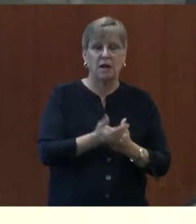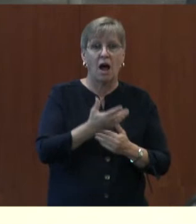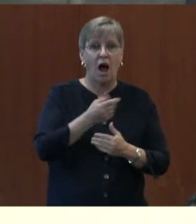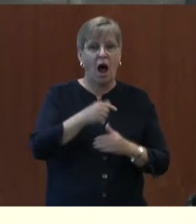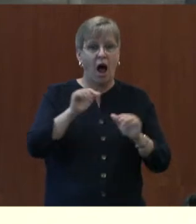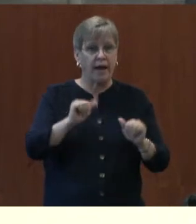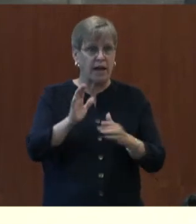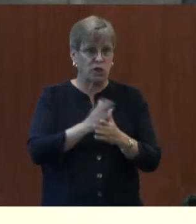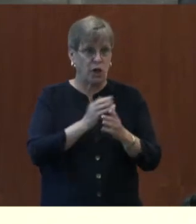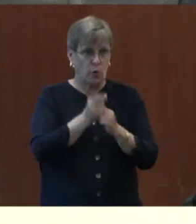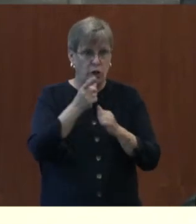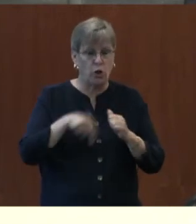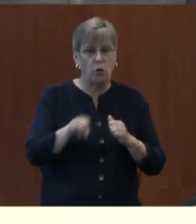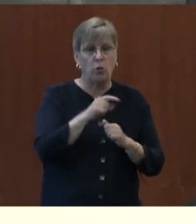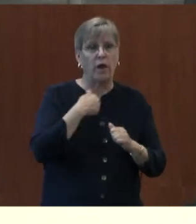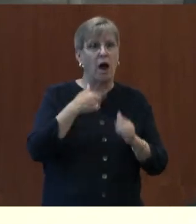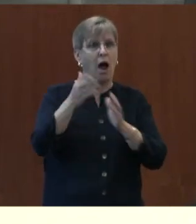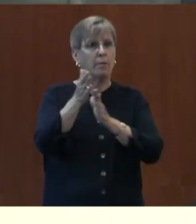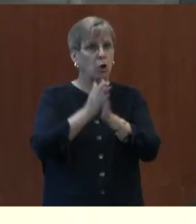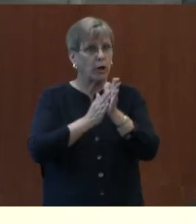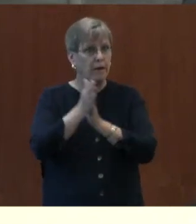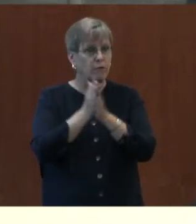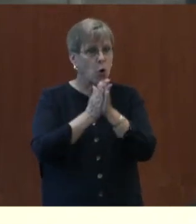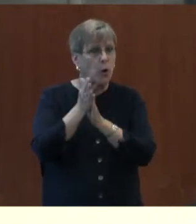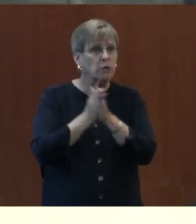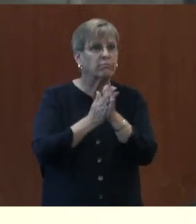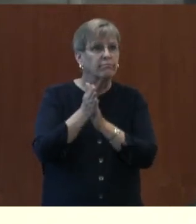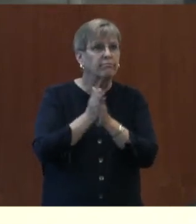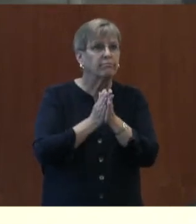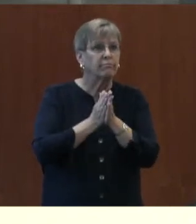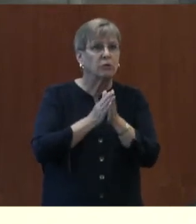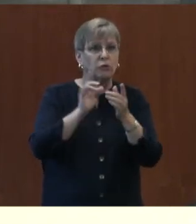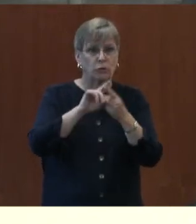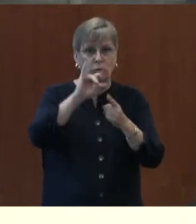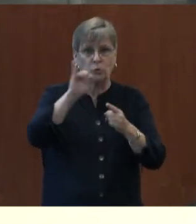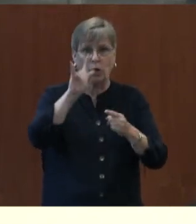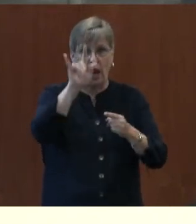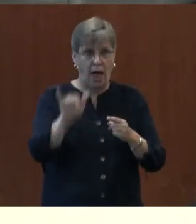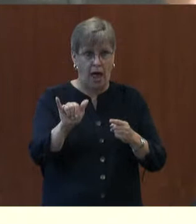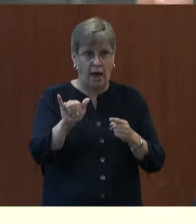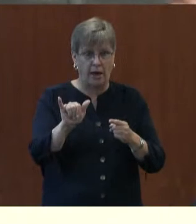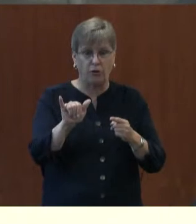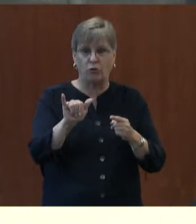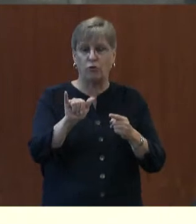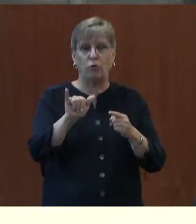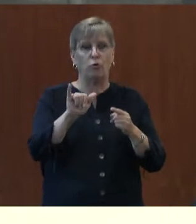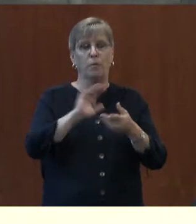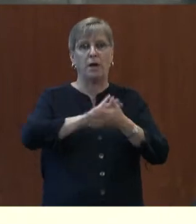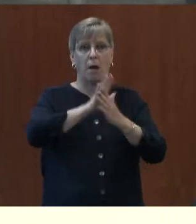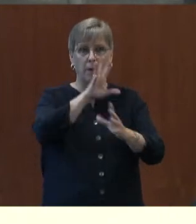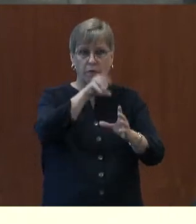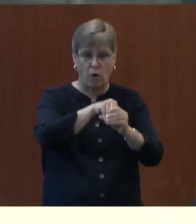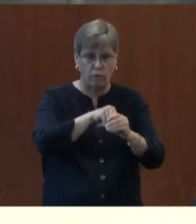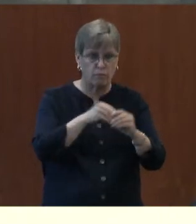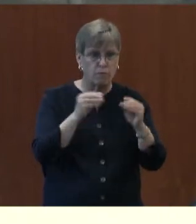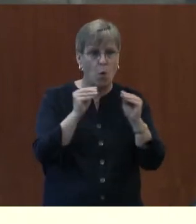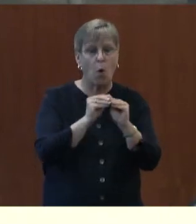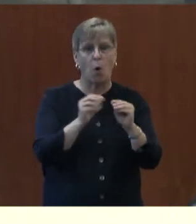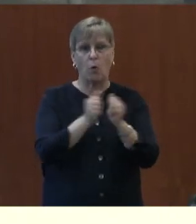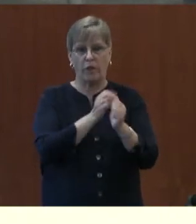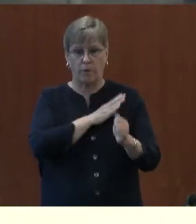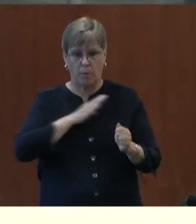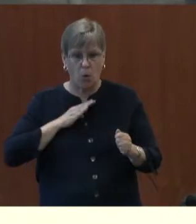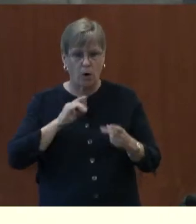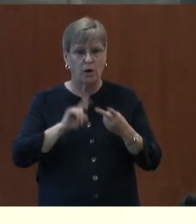can share with you that I look forward to July, further engaging with this board, the